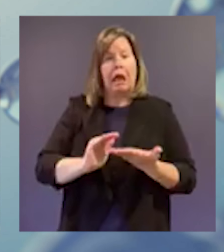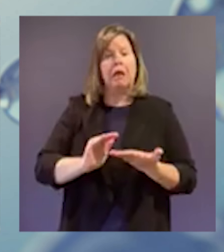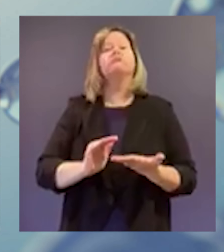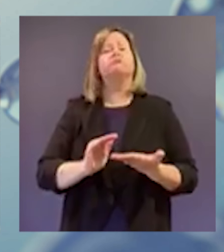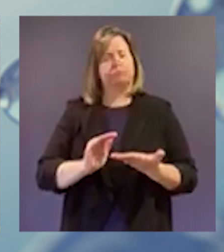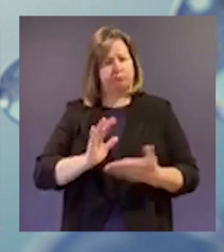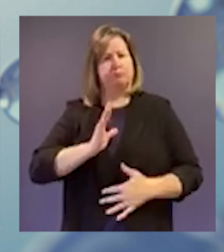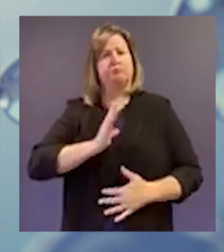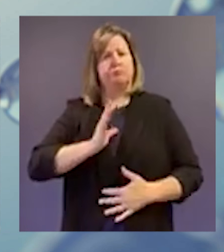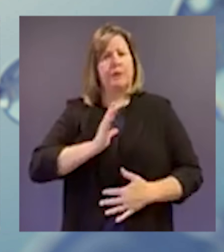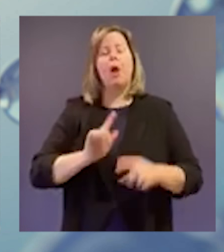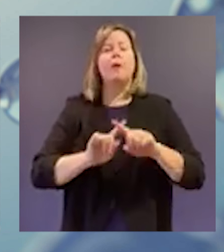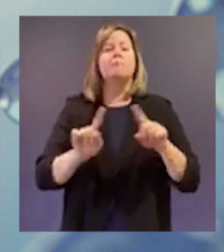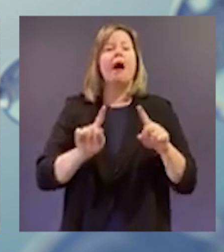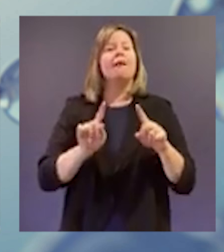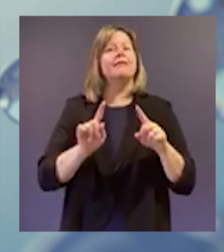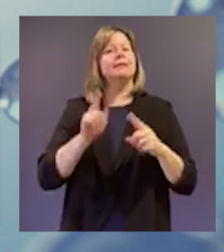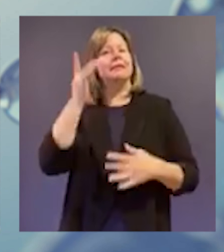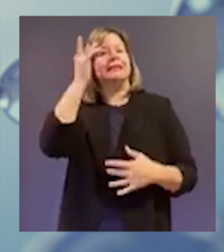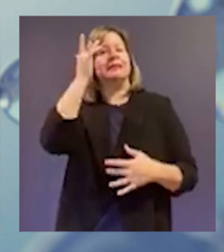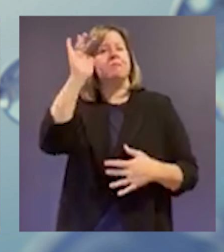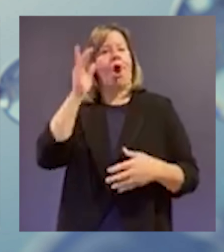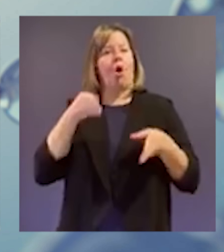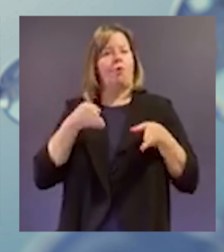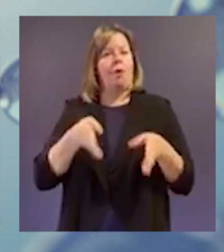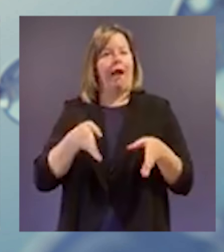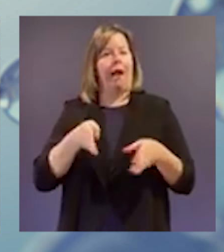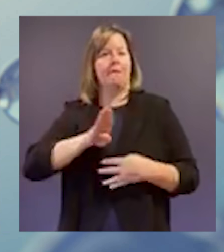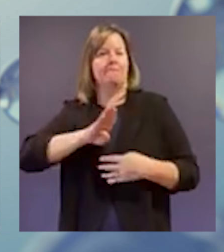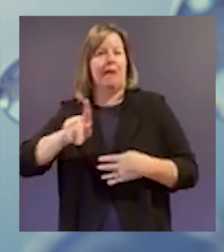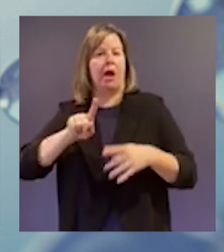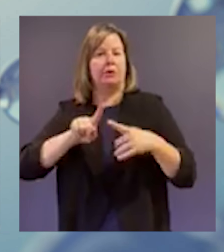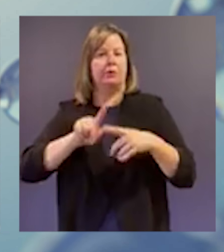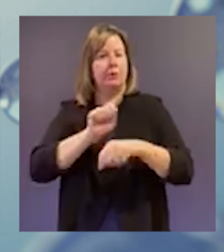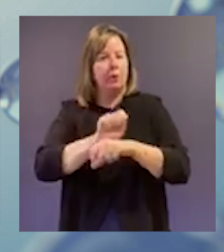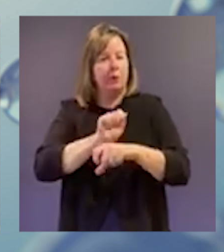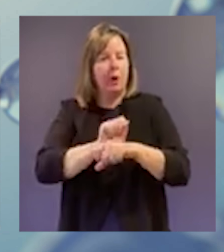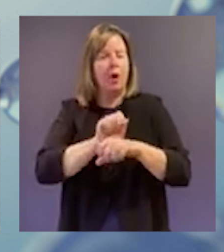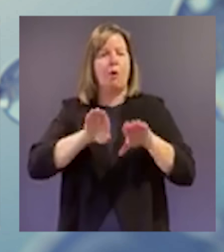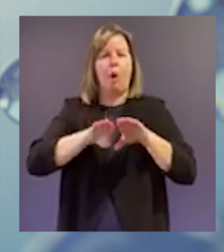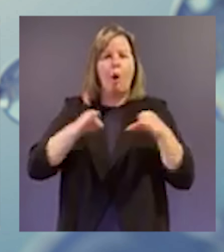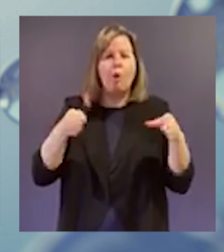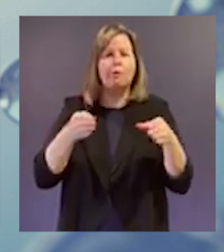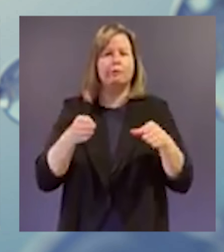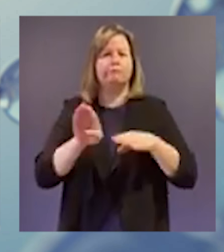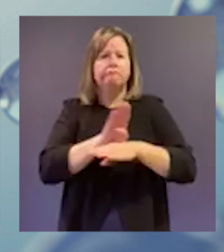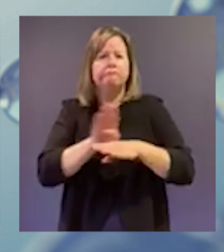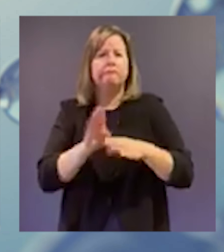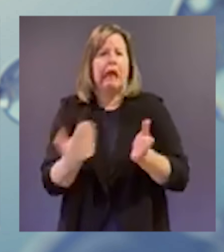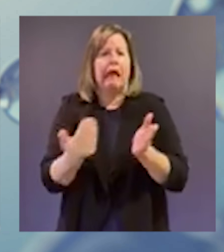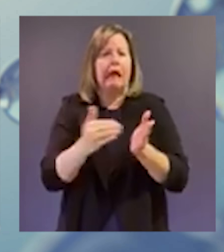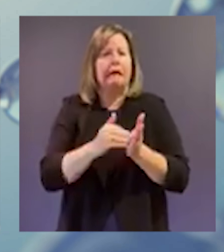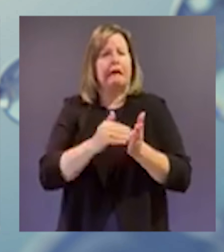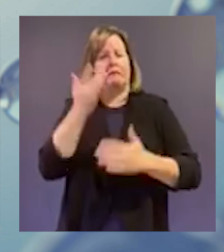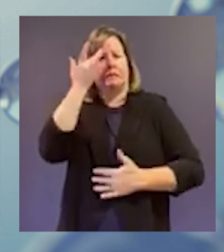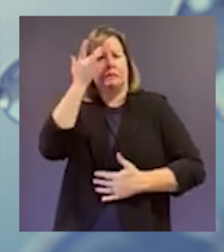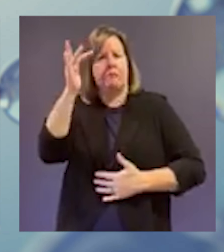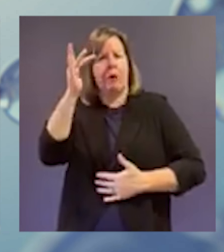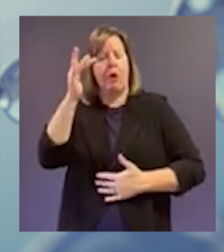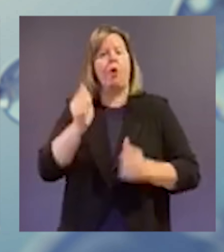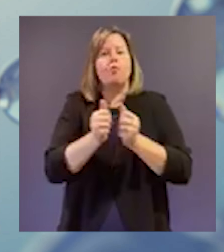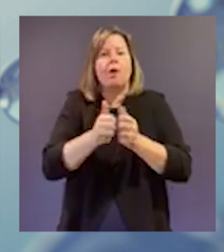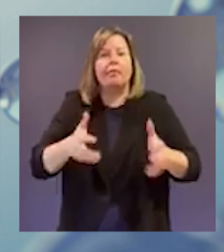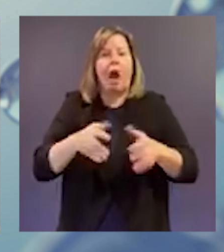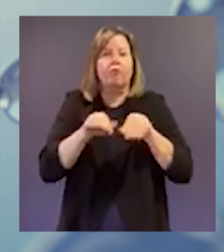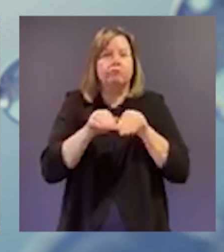smart way. We need to get back to work in smart ways that are as safe as possible, that make it as difficult as possible for the virus to spread,